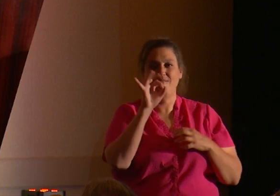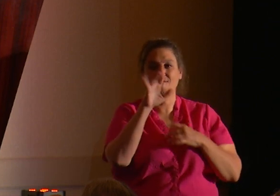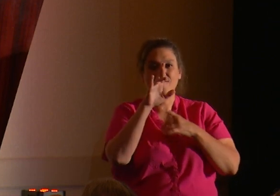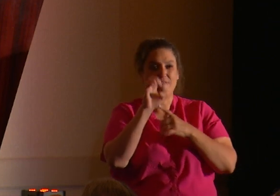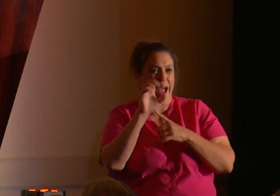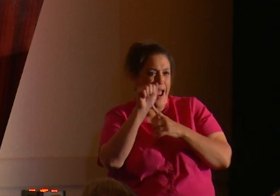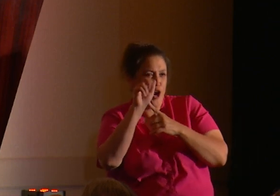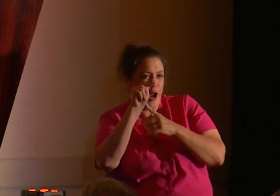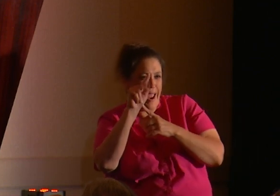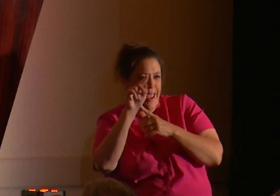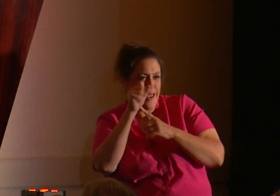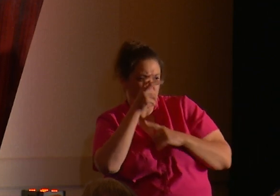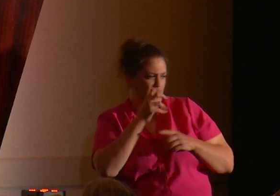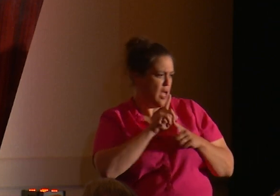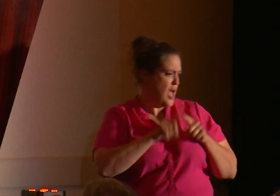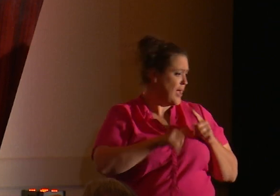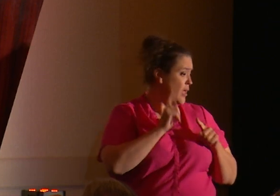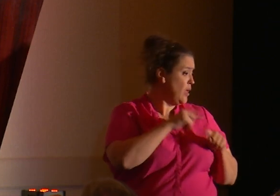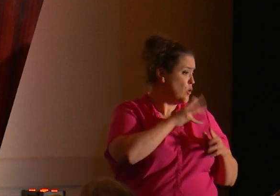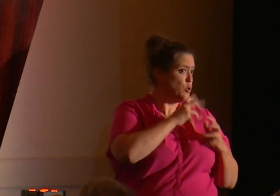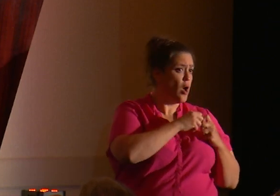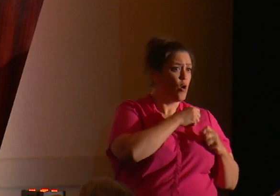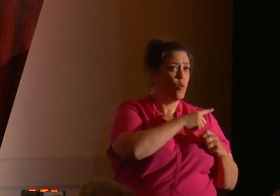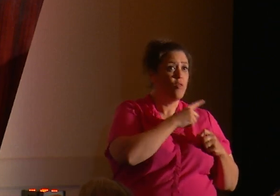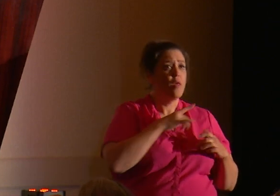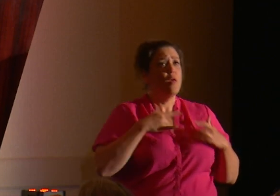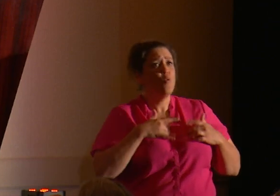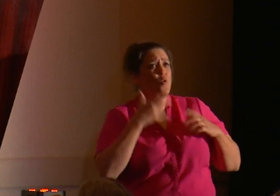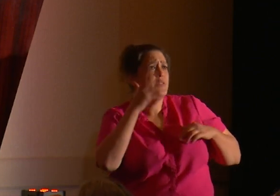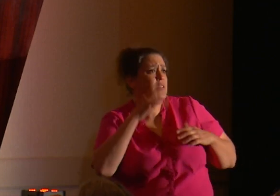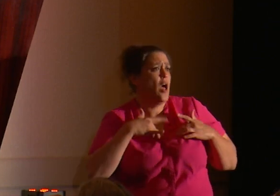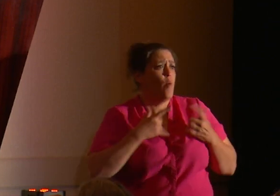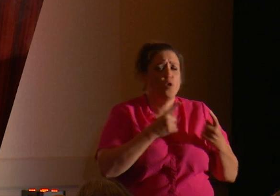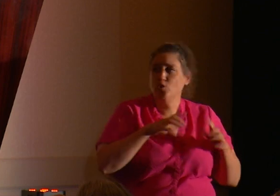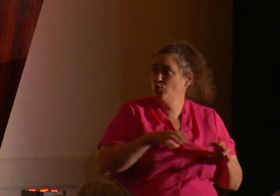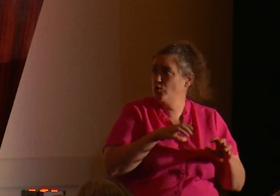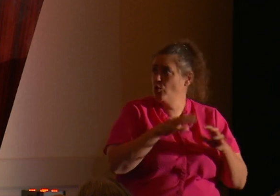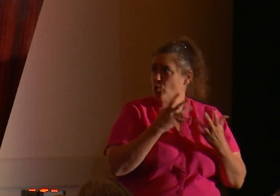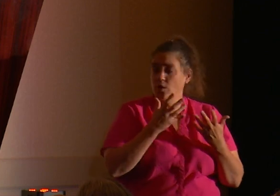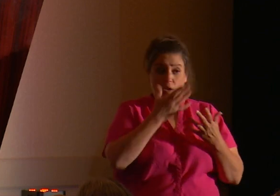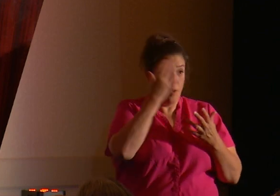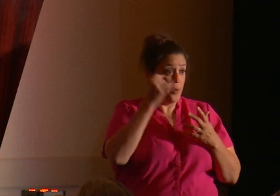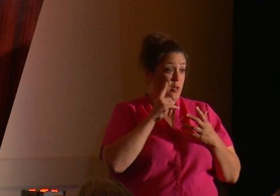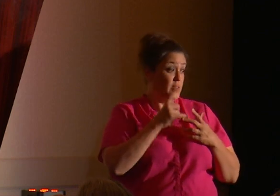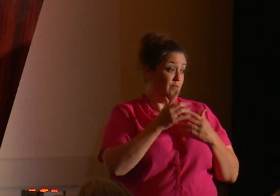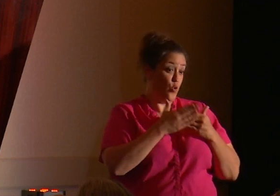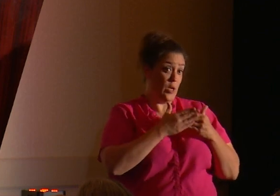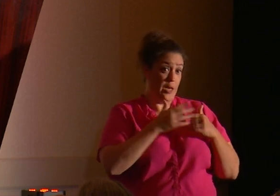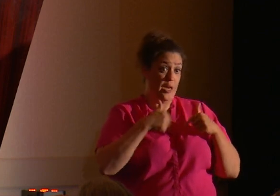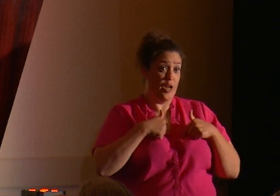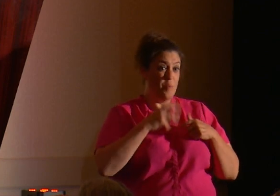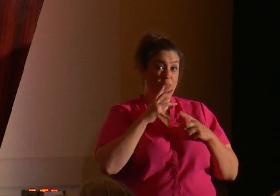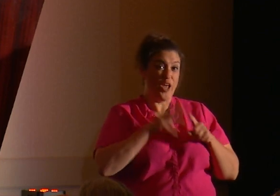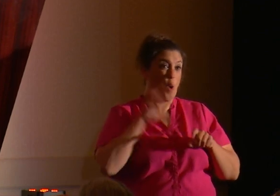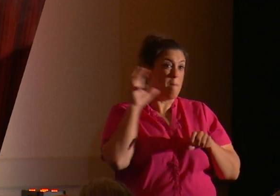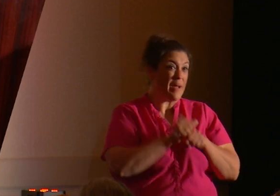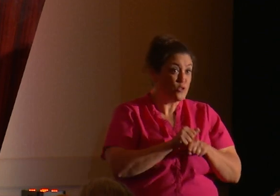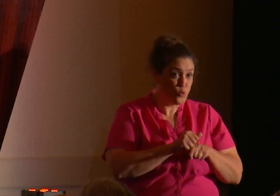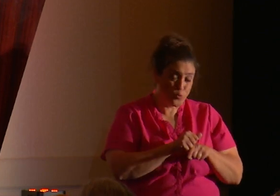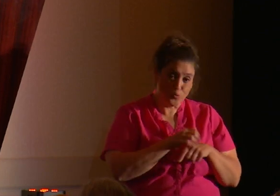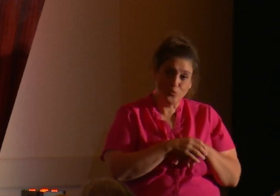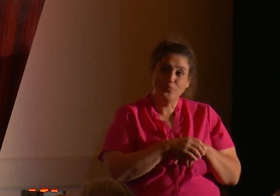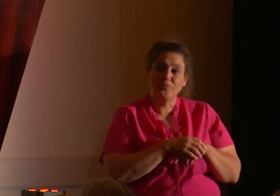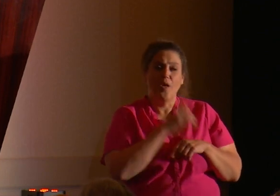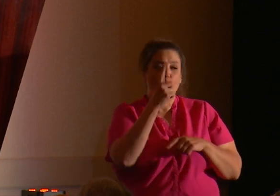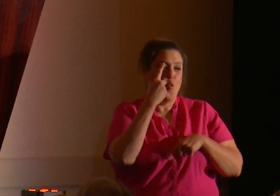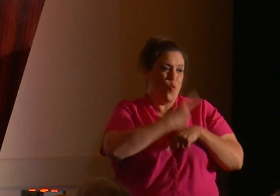I can't go back there and talk to them. Yo, what's up, guys? How y'all doing? You want some chicken? You want something? As soon as you get near them, they just bite you. One